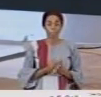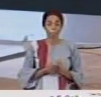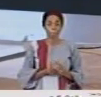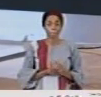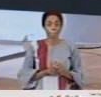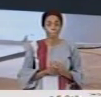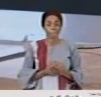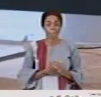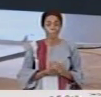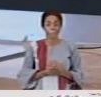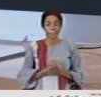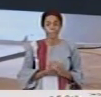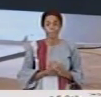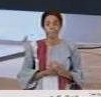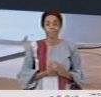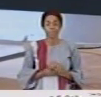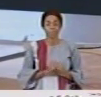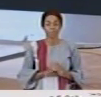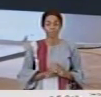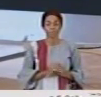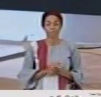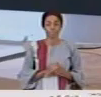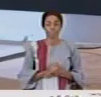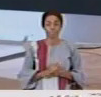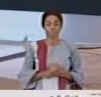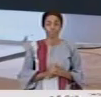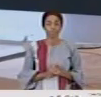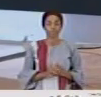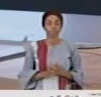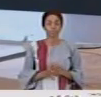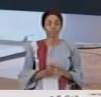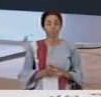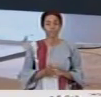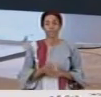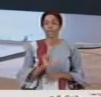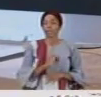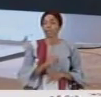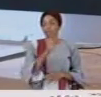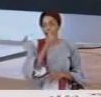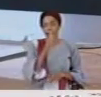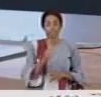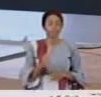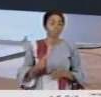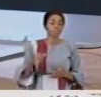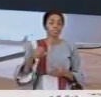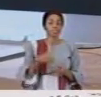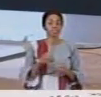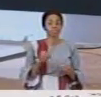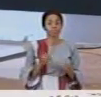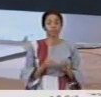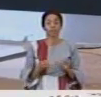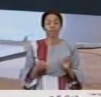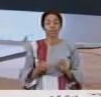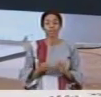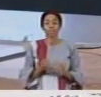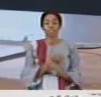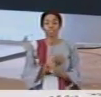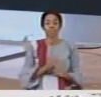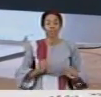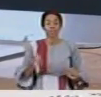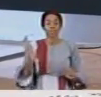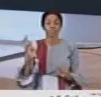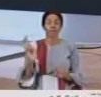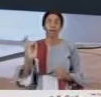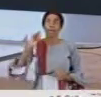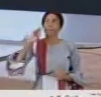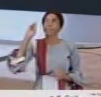Are you in that number? Are you in that number? Are you in that number?